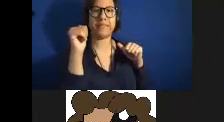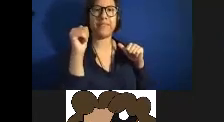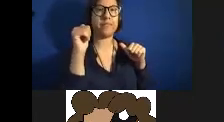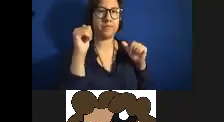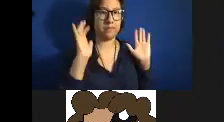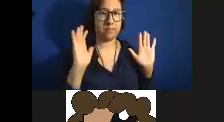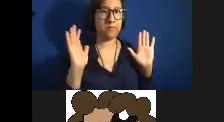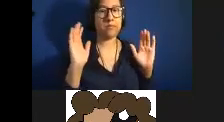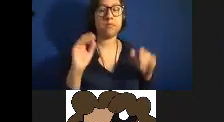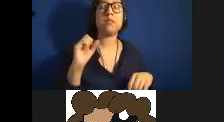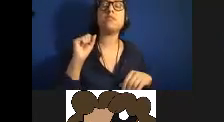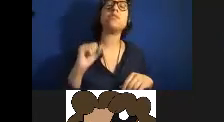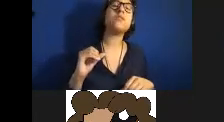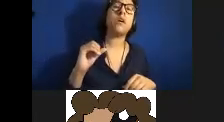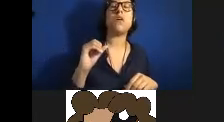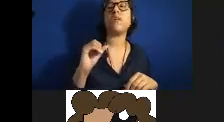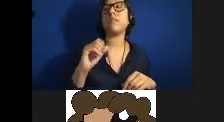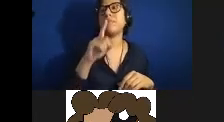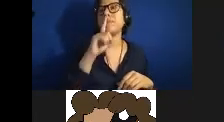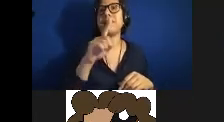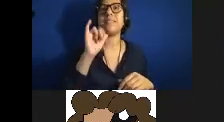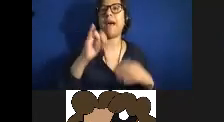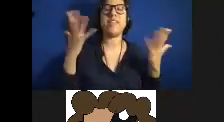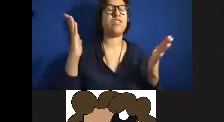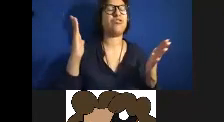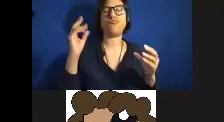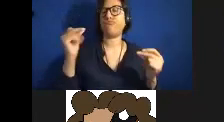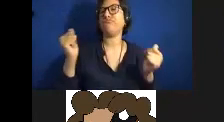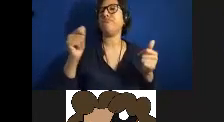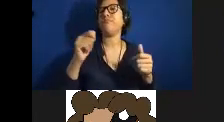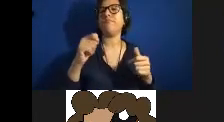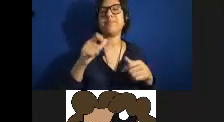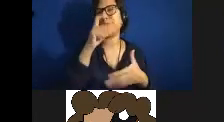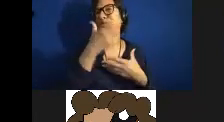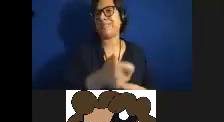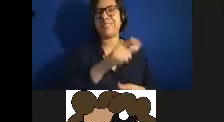only fostered a greater distrust in police, but it also,